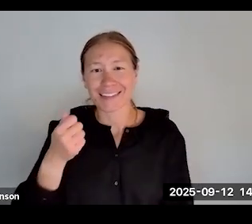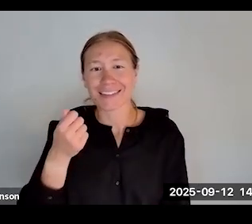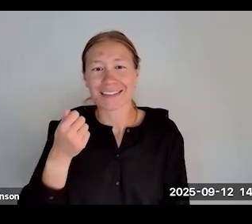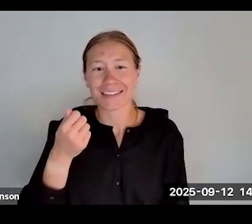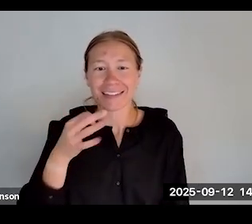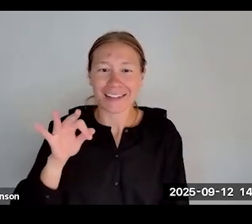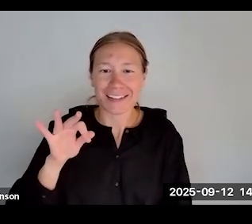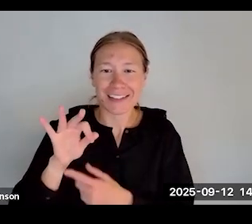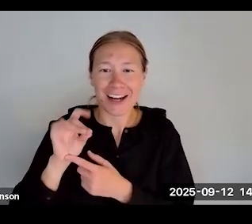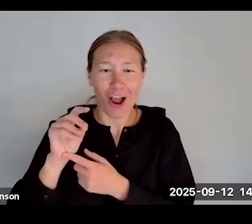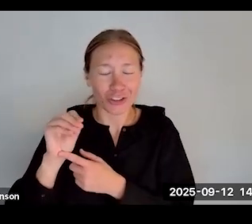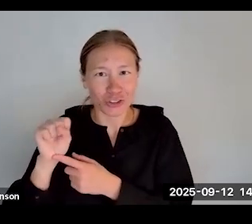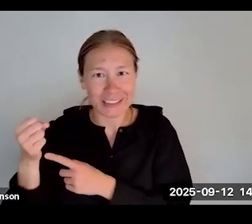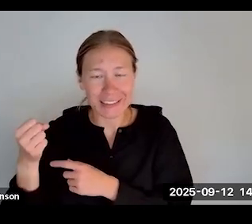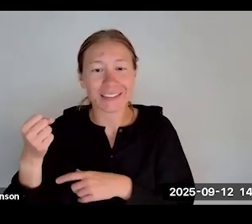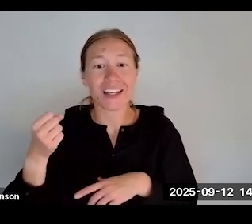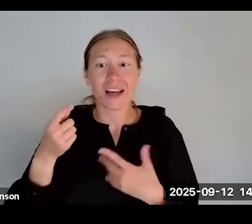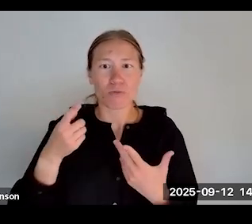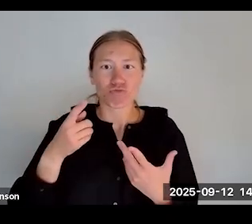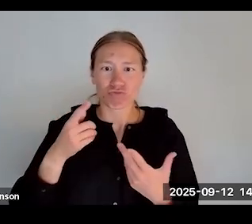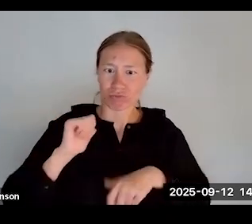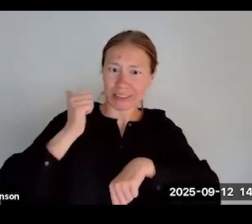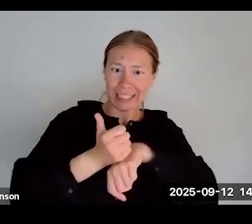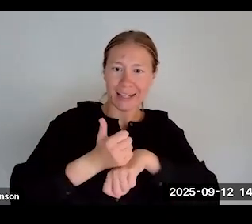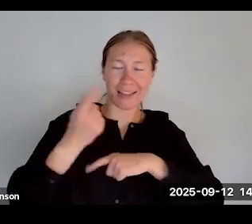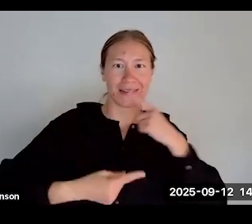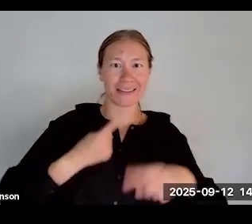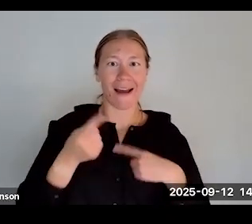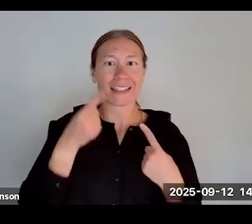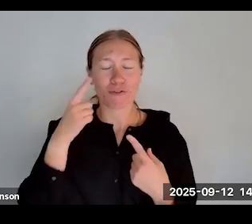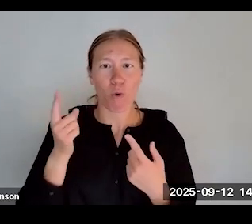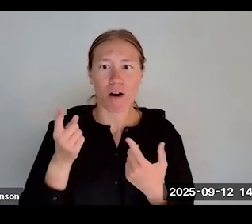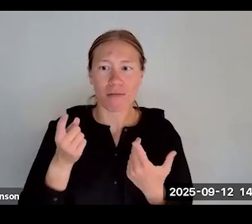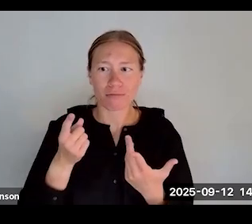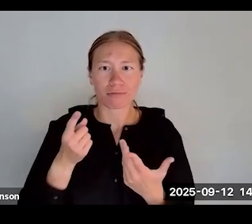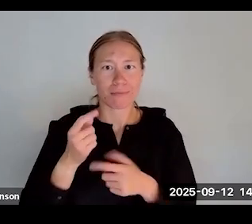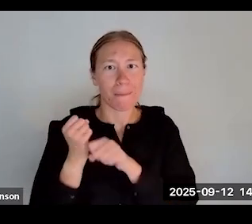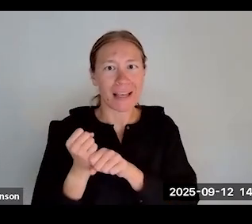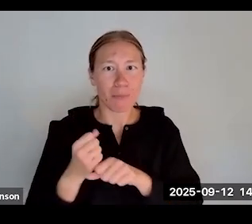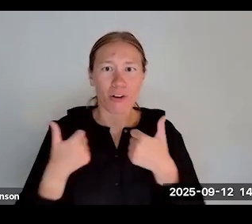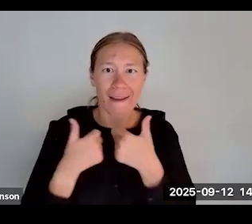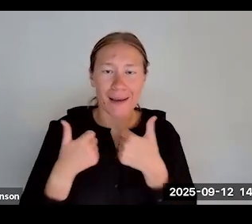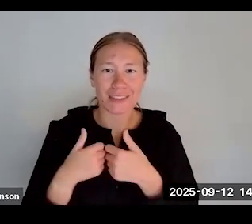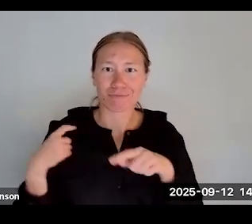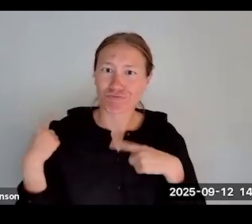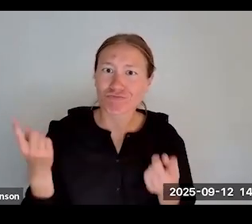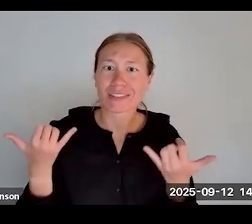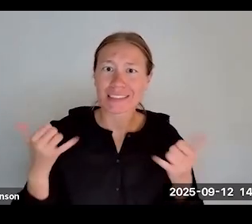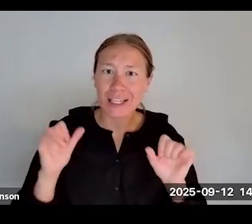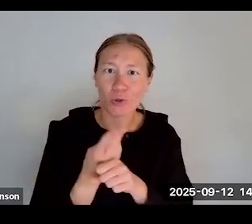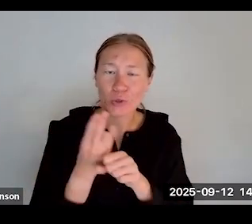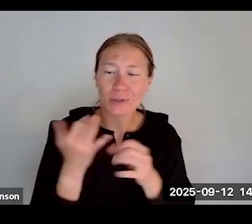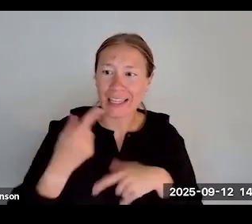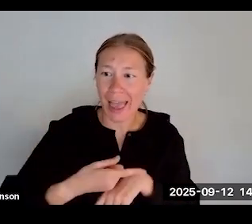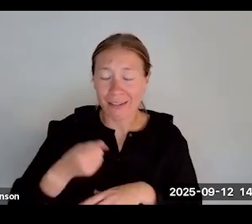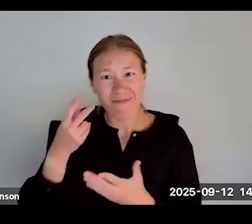He's also credited with establishing the signs umpires still use today. For example, pictured on the slide here is the cover of the